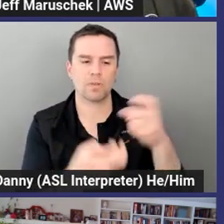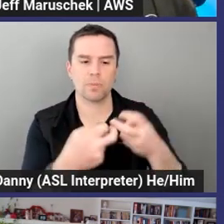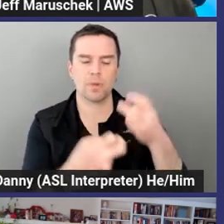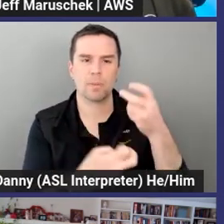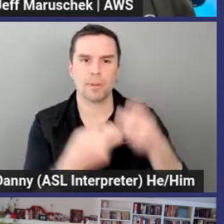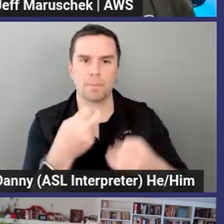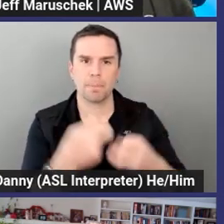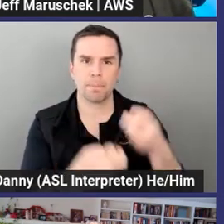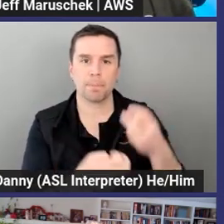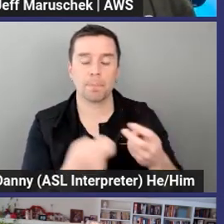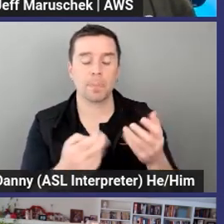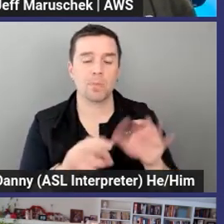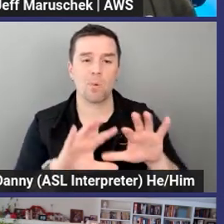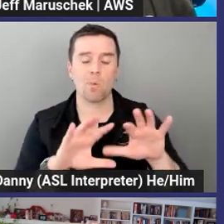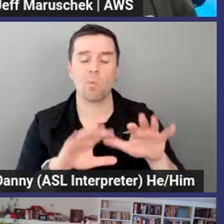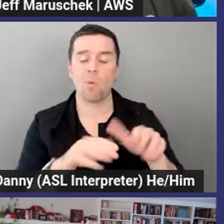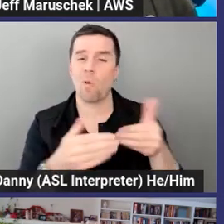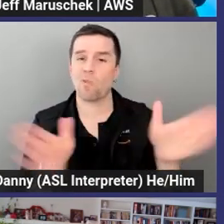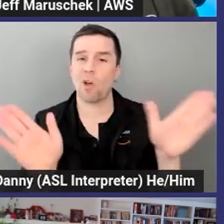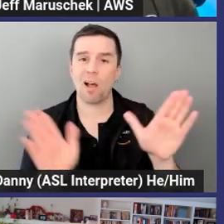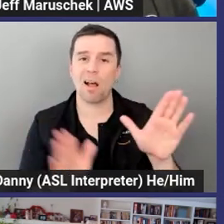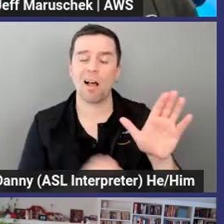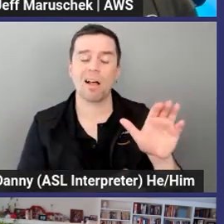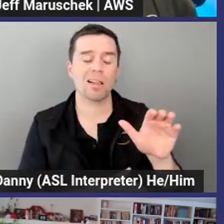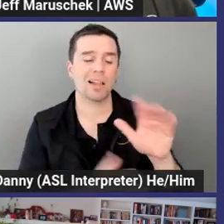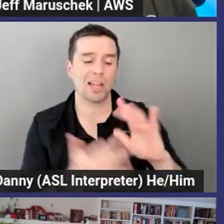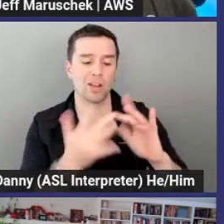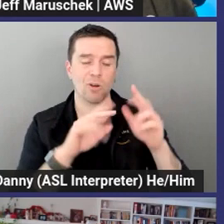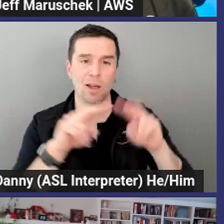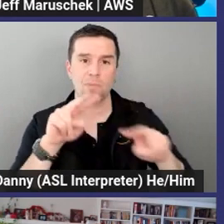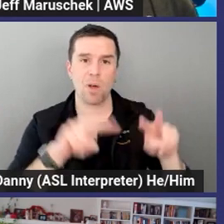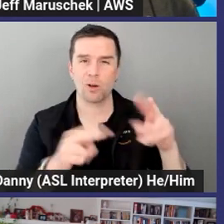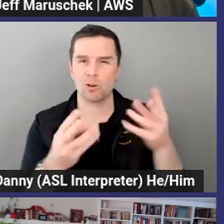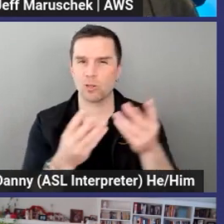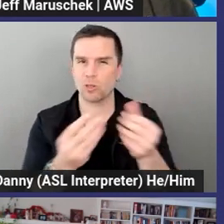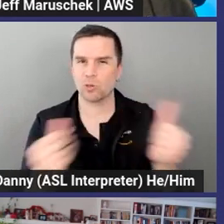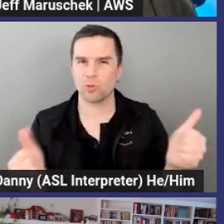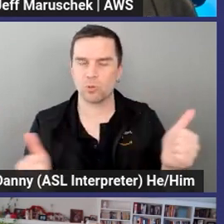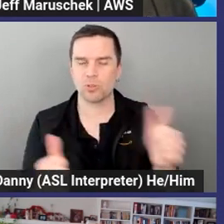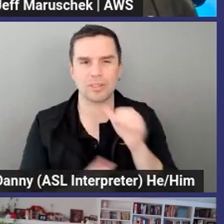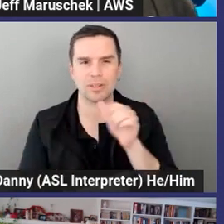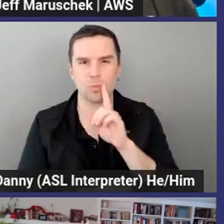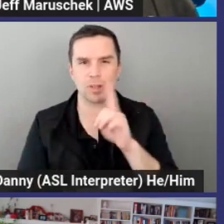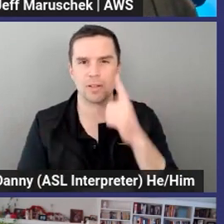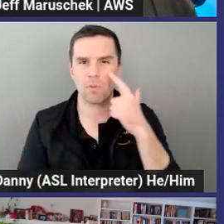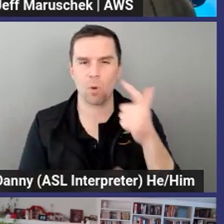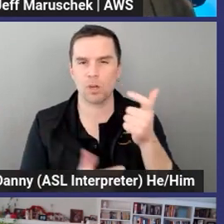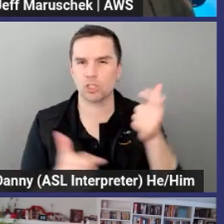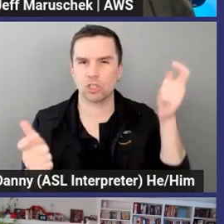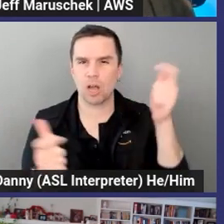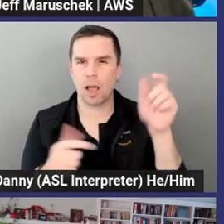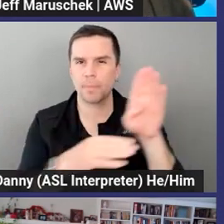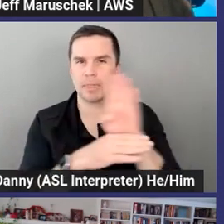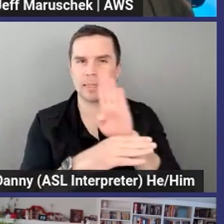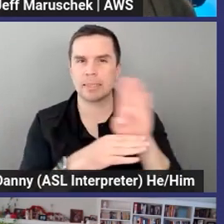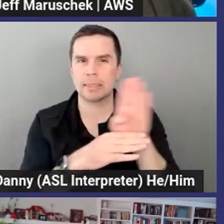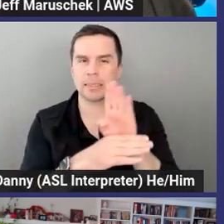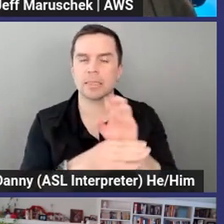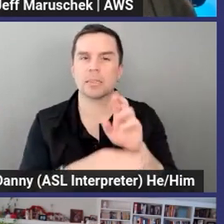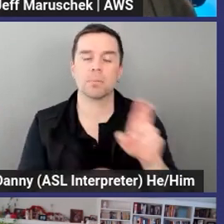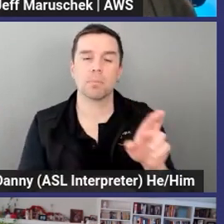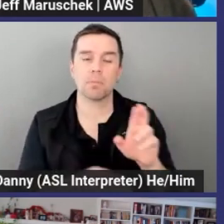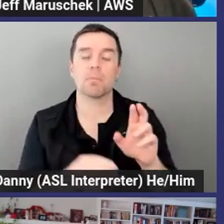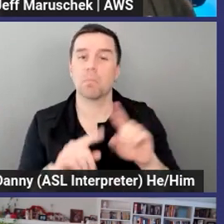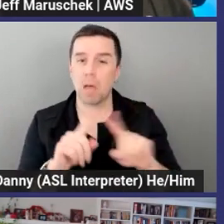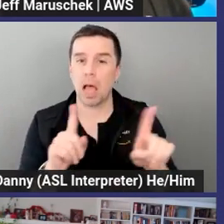overall, Internet Monitor is really a solution that is not really for large enterprise size business, but it's really something that